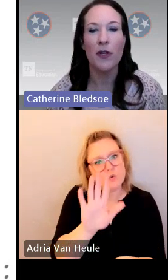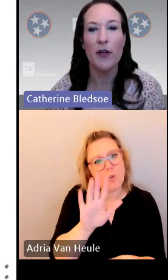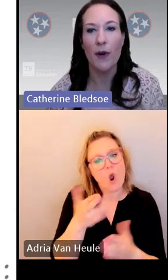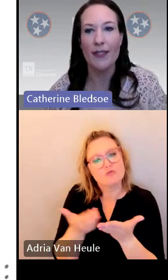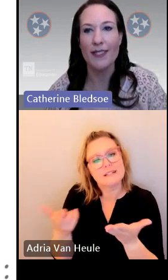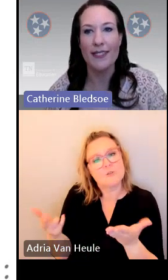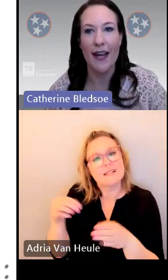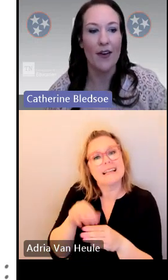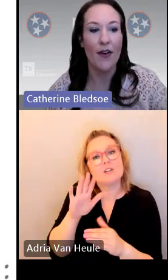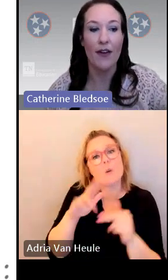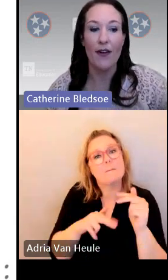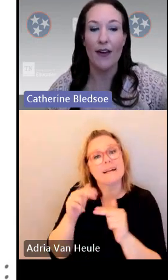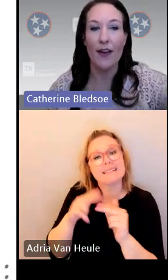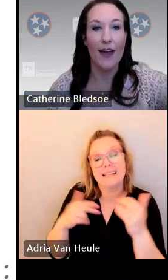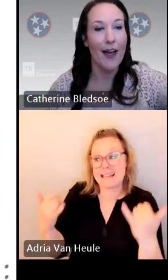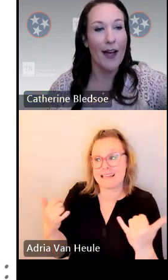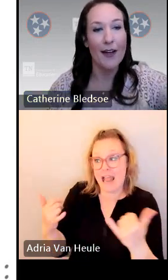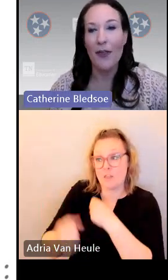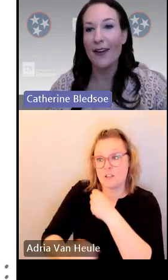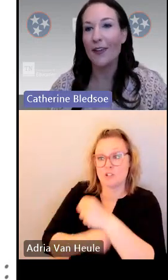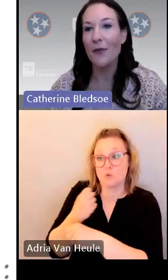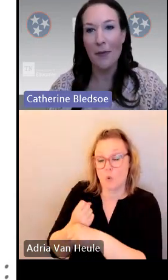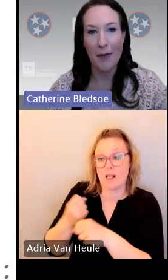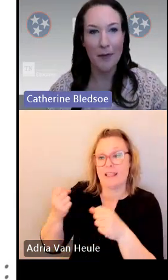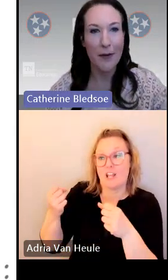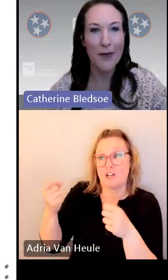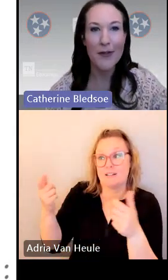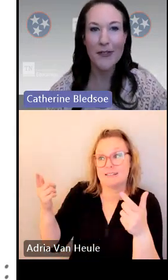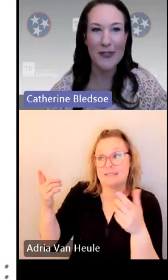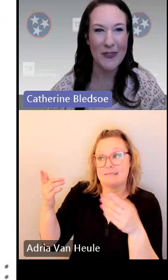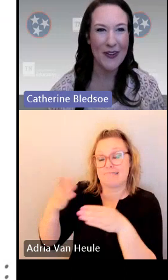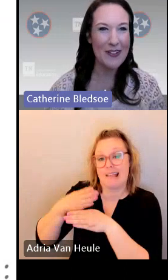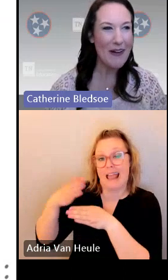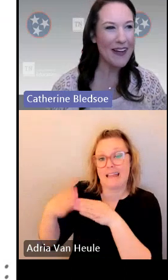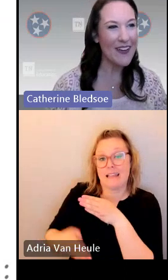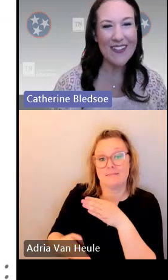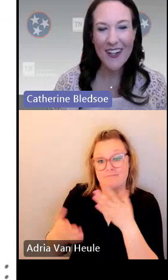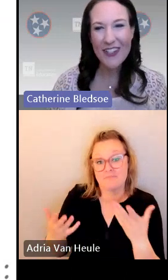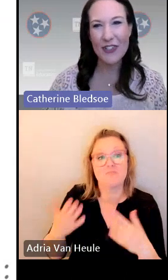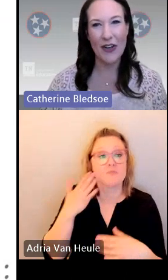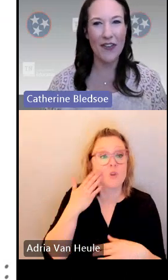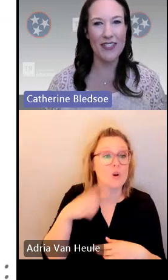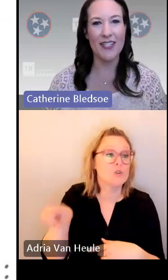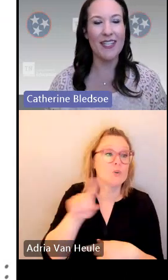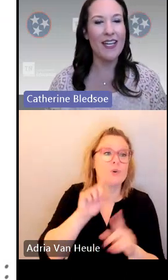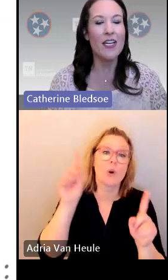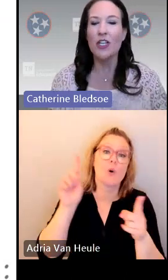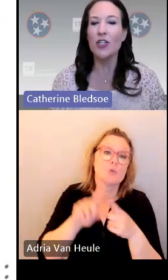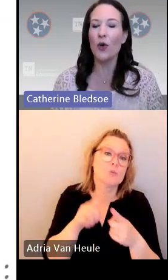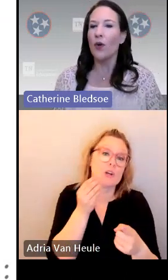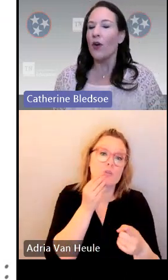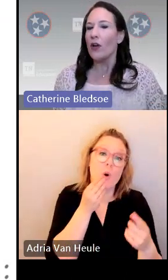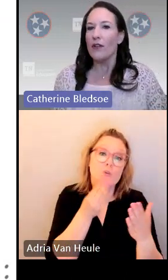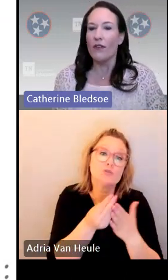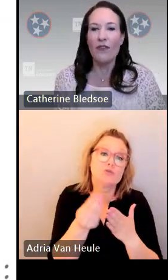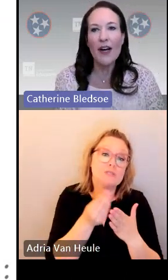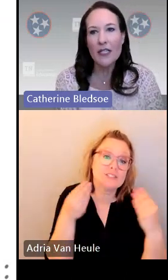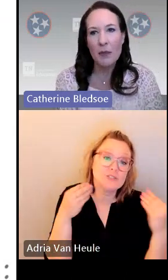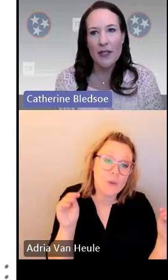Especially as the school year winds down. I know that you all probably go to the grocery store. You might go to doctor's offices, you